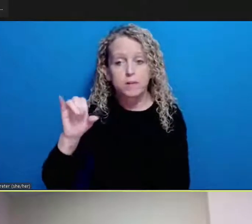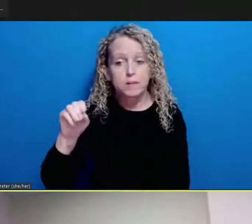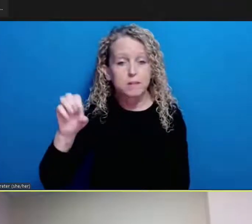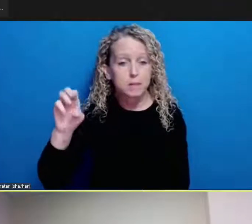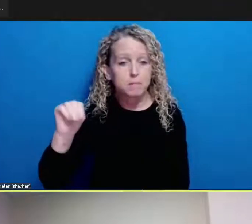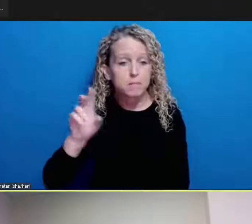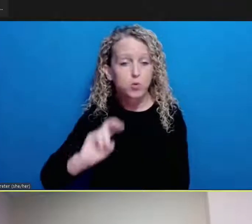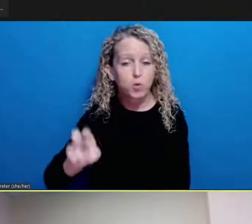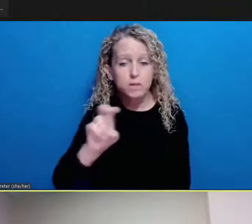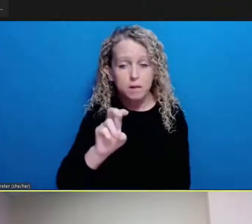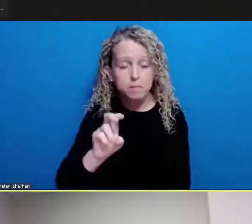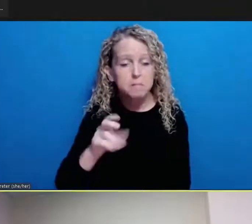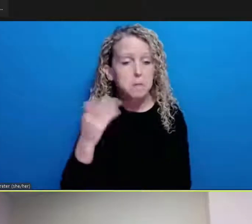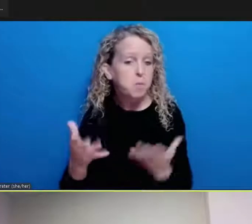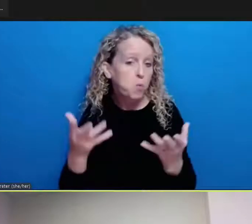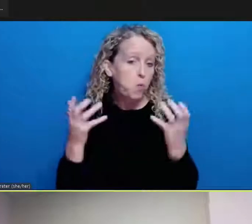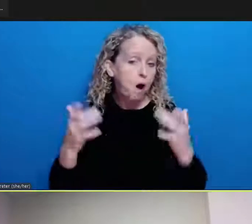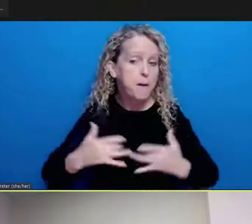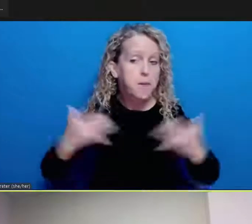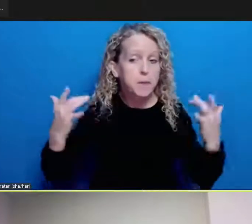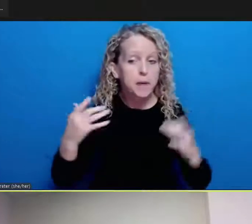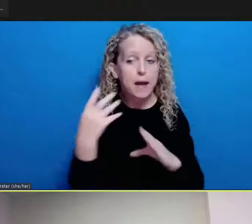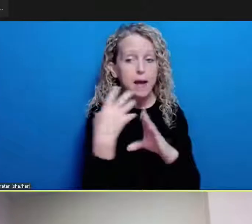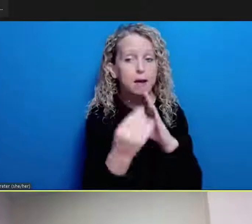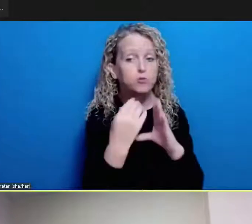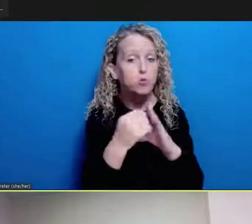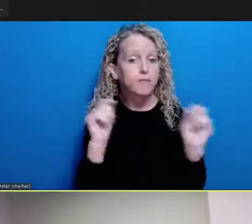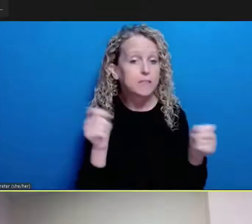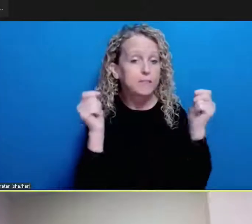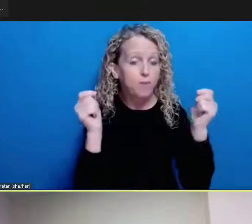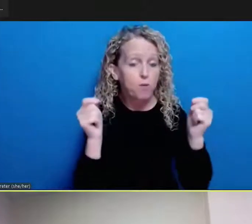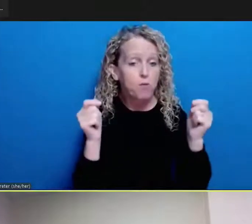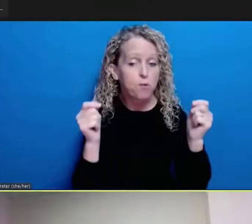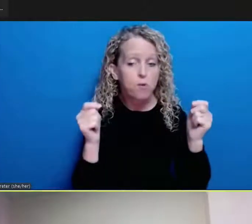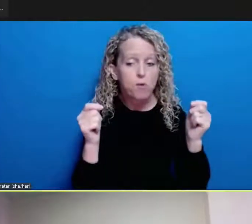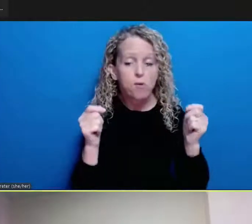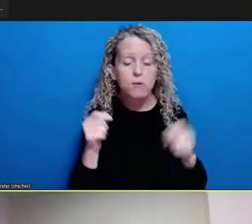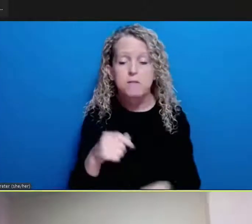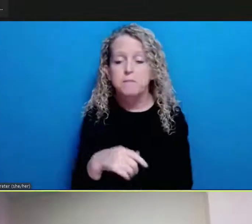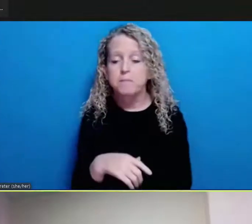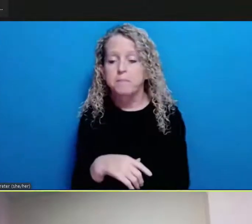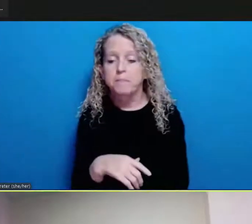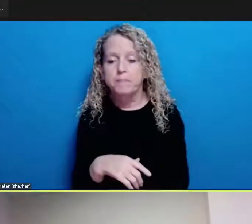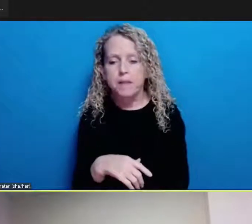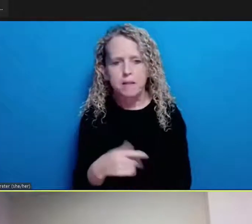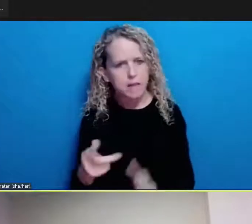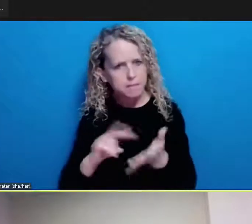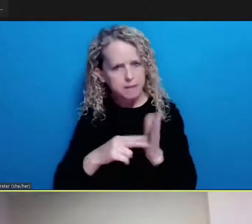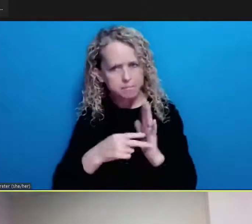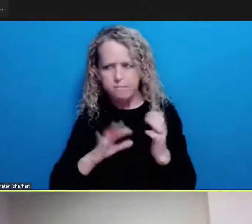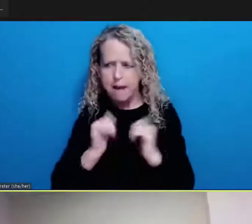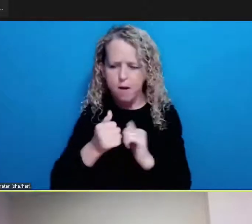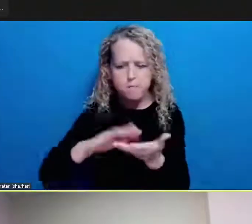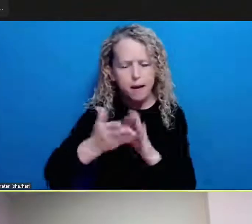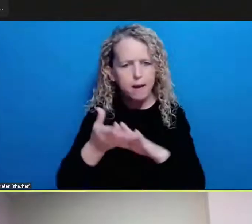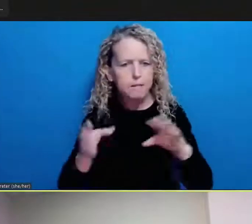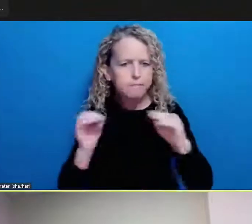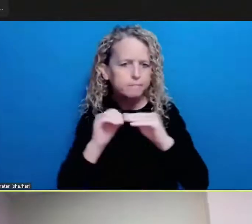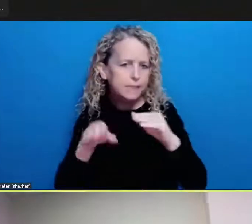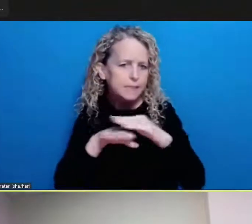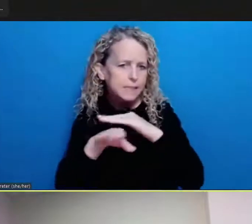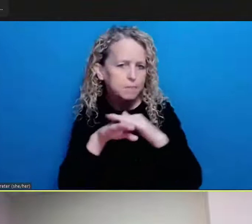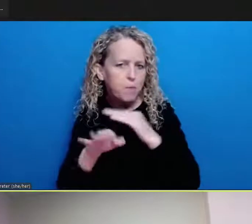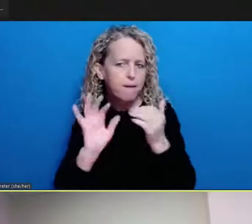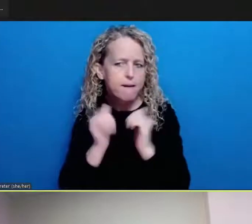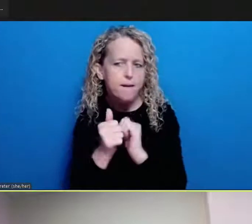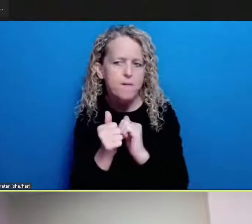related to outdoor festivals. And together they kind of create that energy around how could they make that accessible and sort of create kind